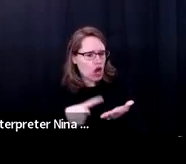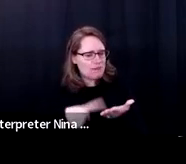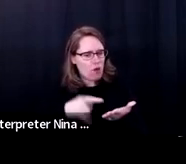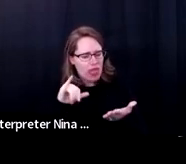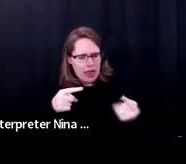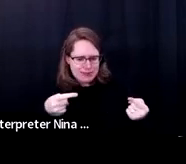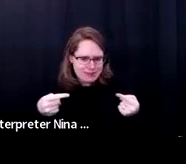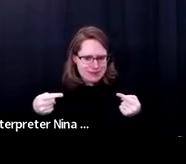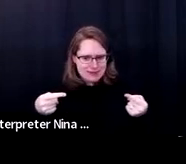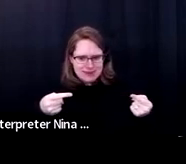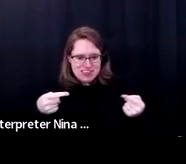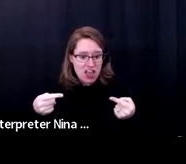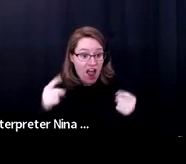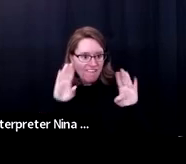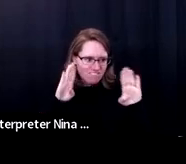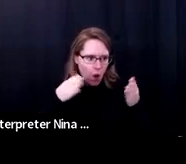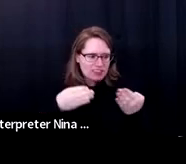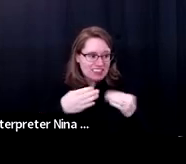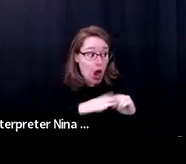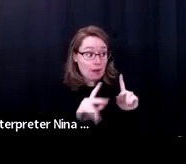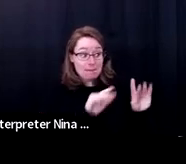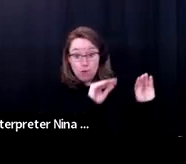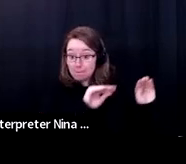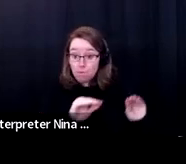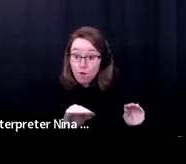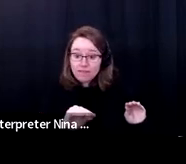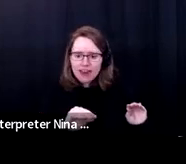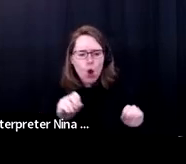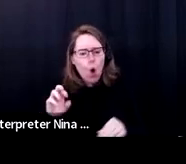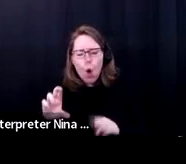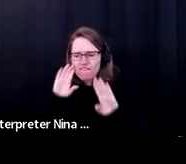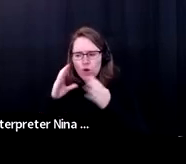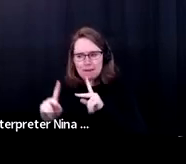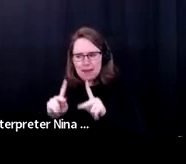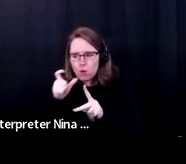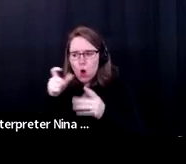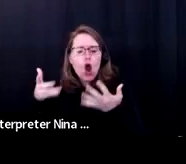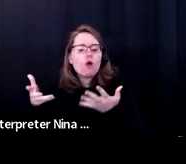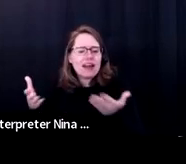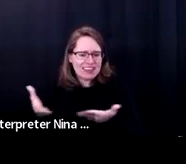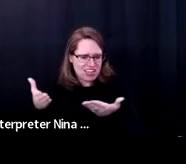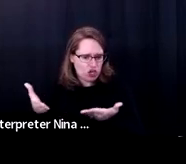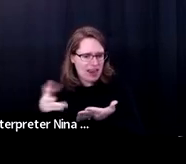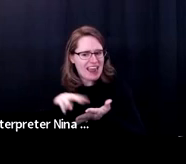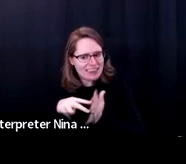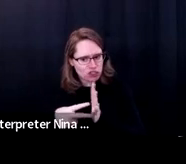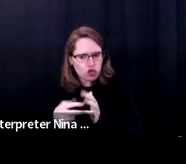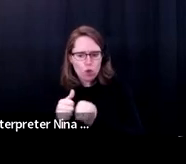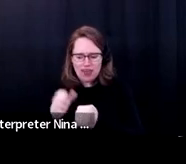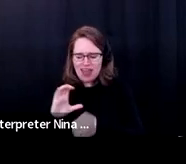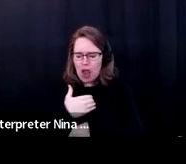of focusing on an influx or migration versus really being intentional with the investments locally.